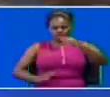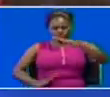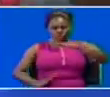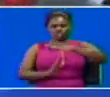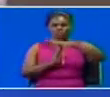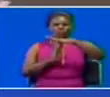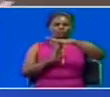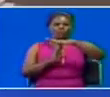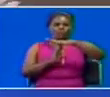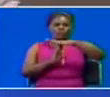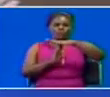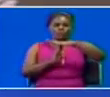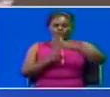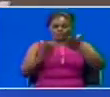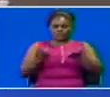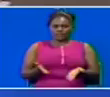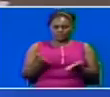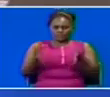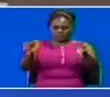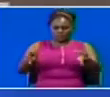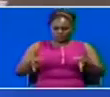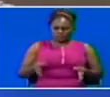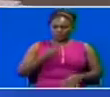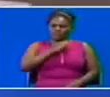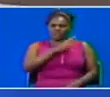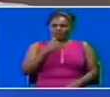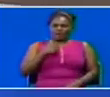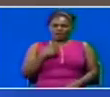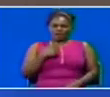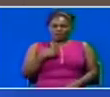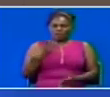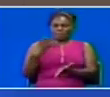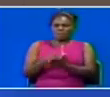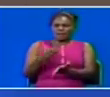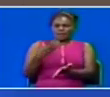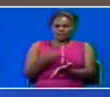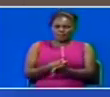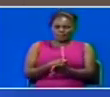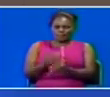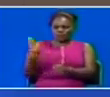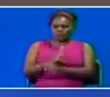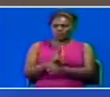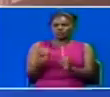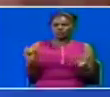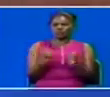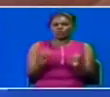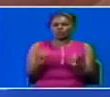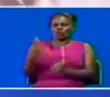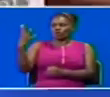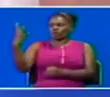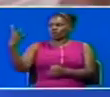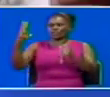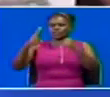fever pitch. This as Treasury raised fears of billions of unutilized allocations to the